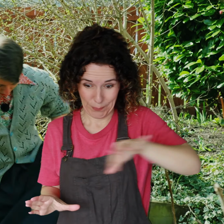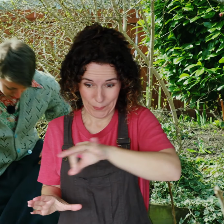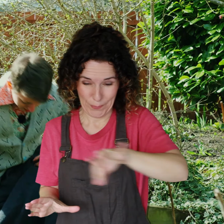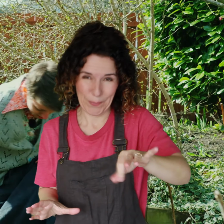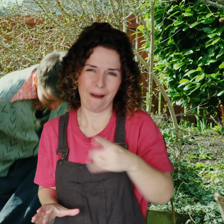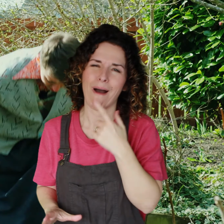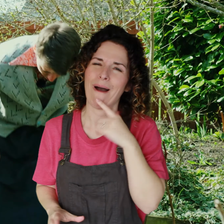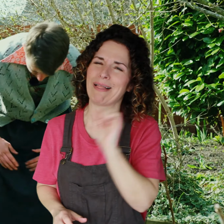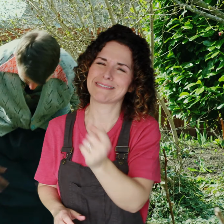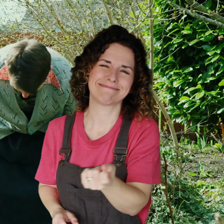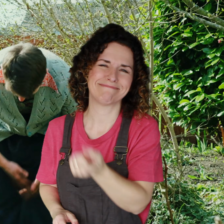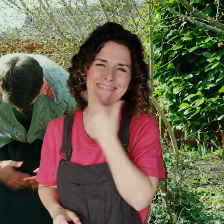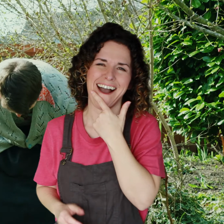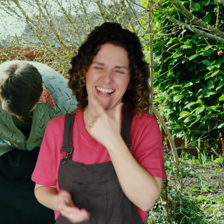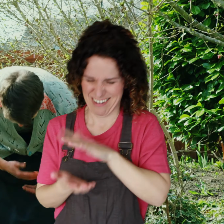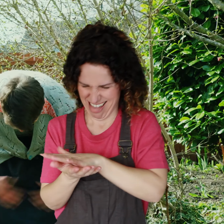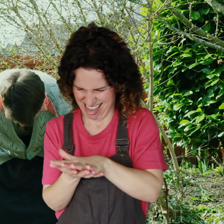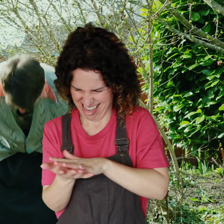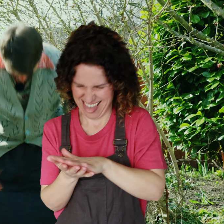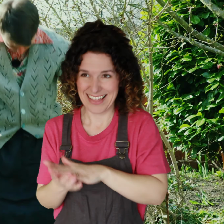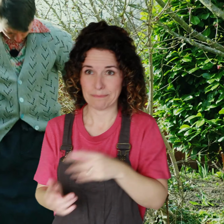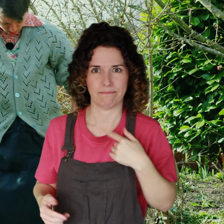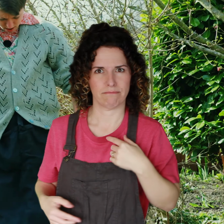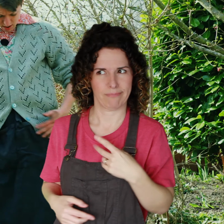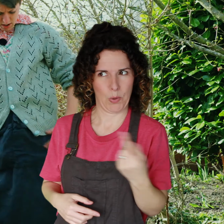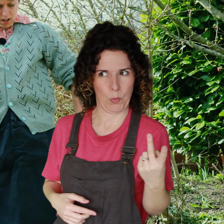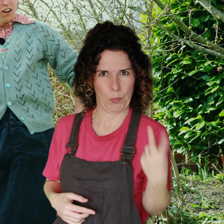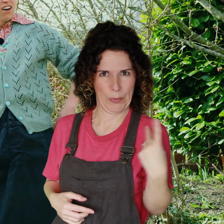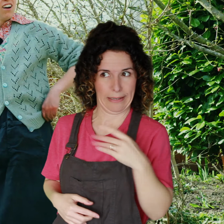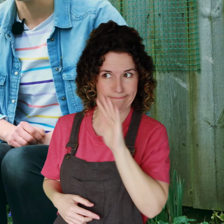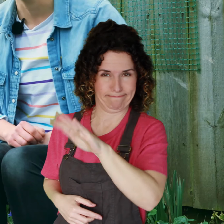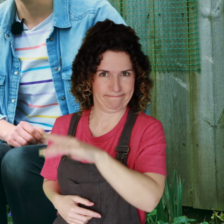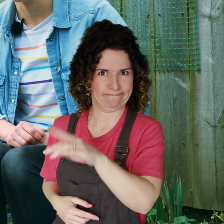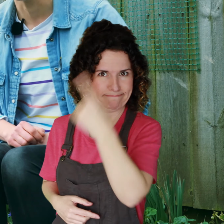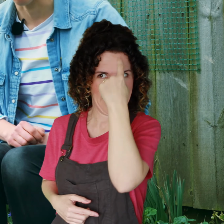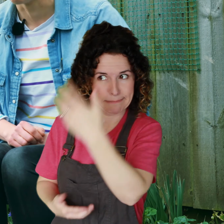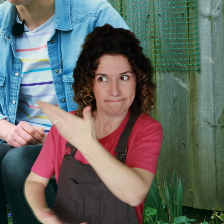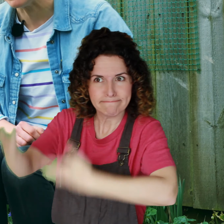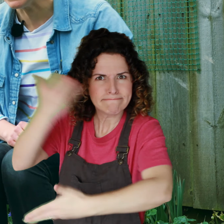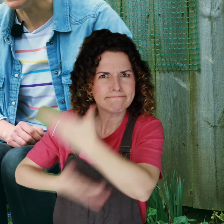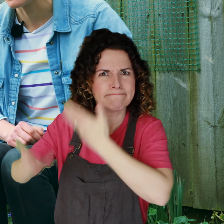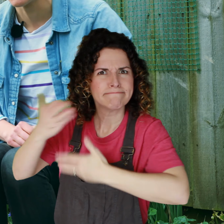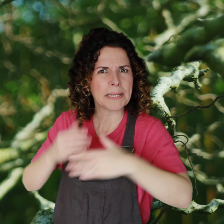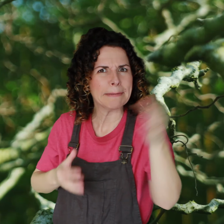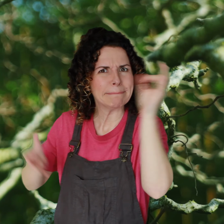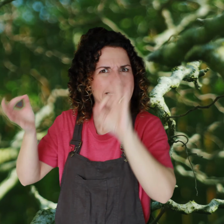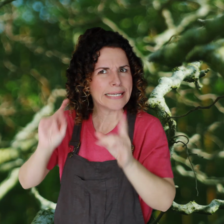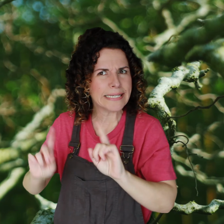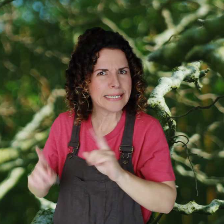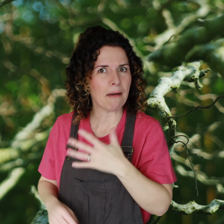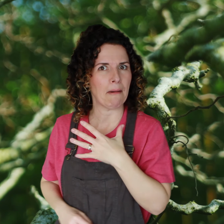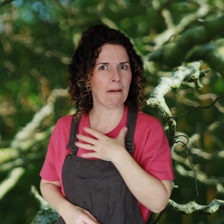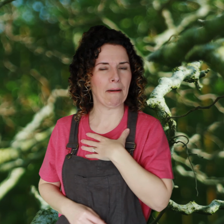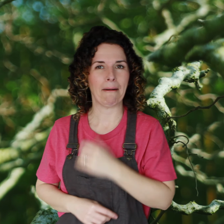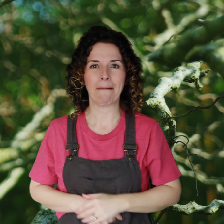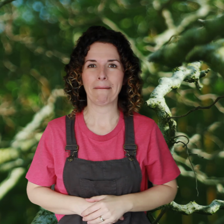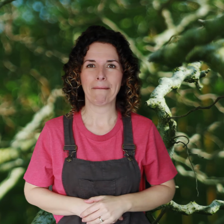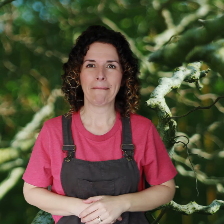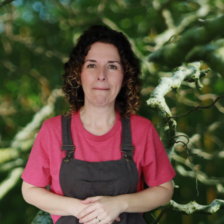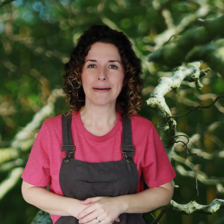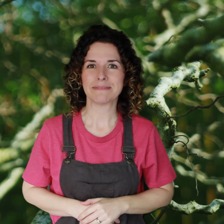smiling but with muddy hands and knees. Let's see what they're up to and what they know of bees. Nestled in a